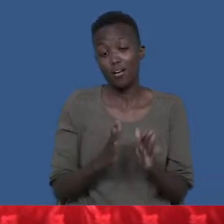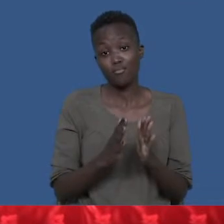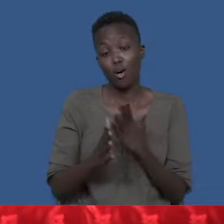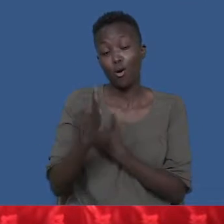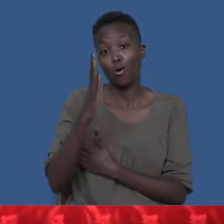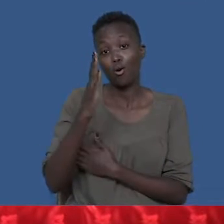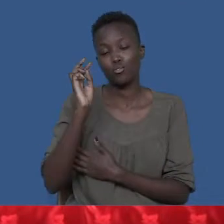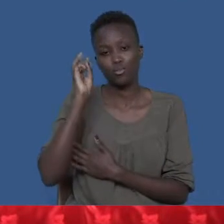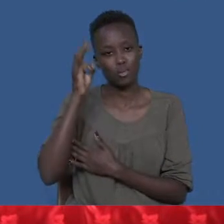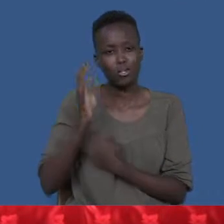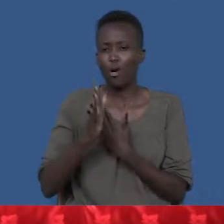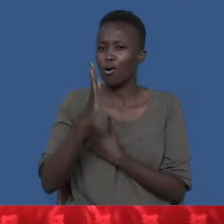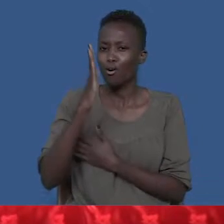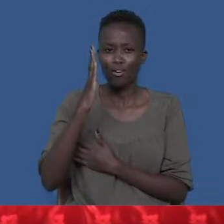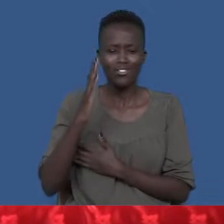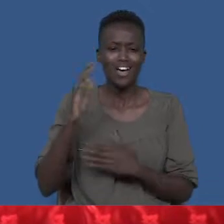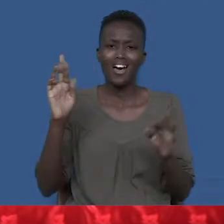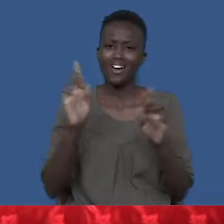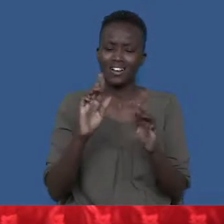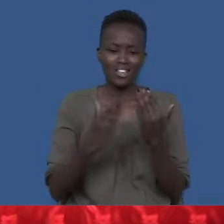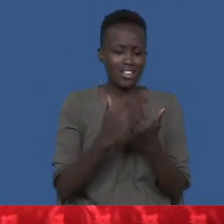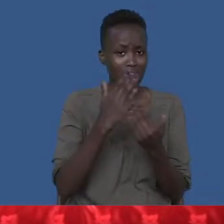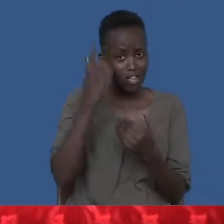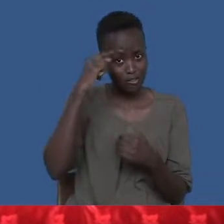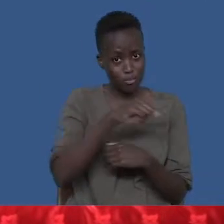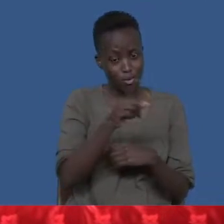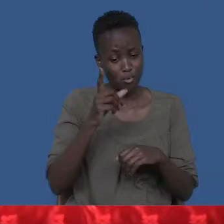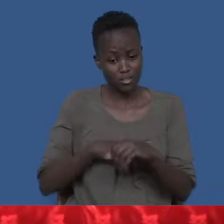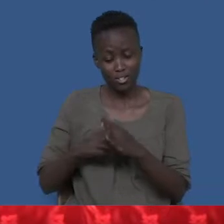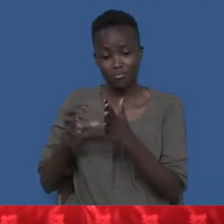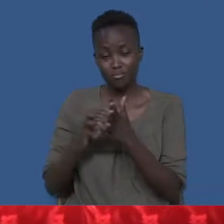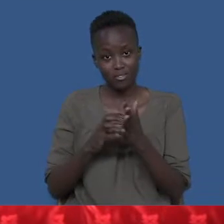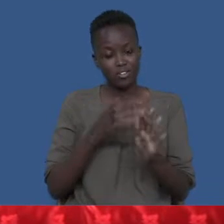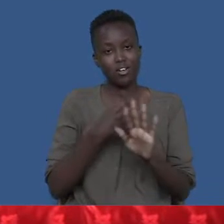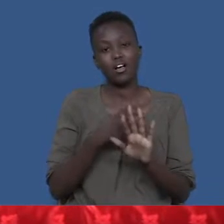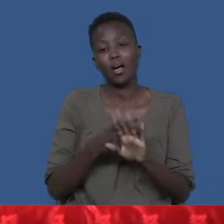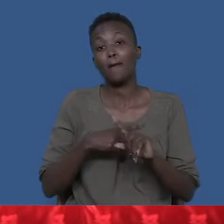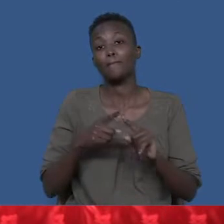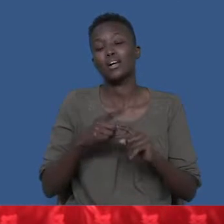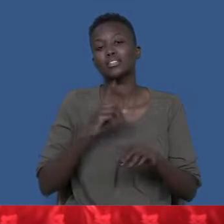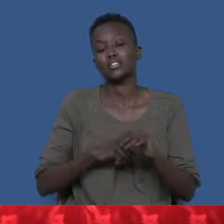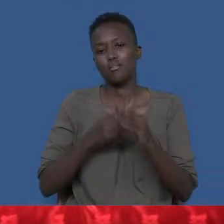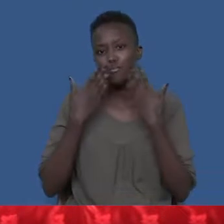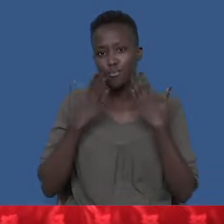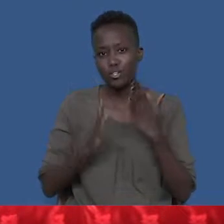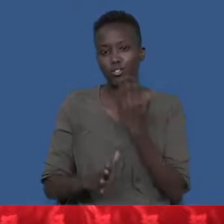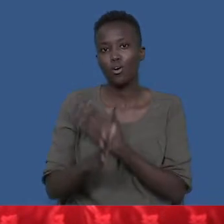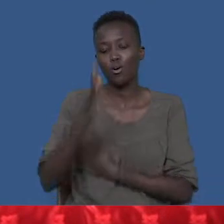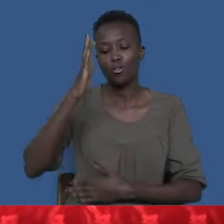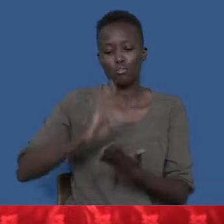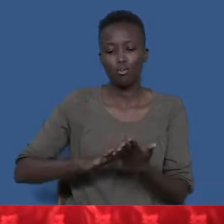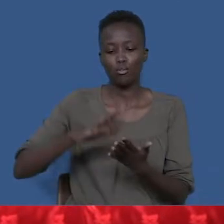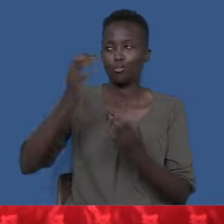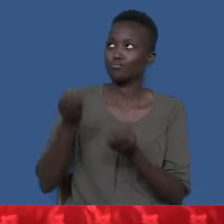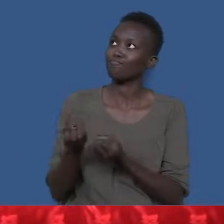care of us during those difficult times, but at the end, he will deliver glory. And I pray that